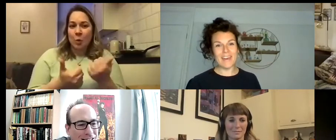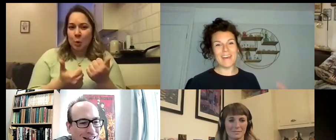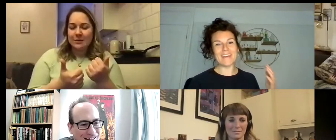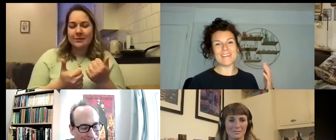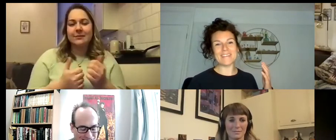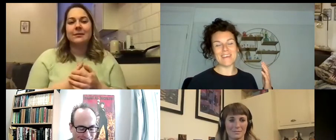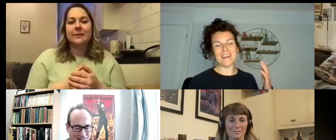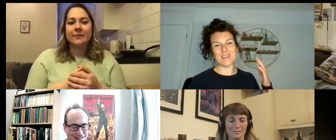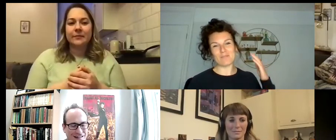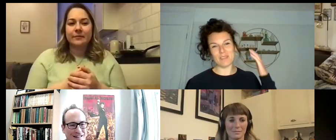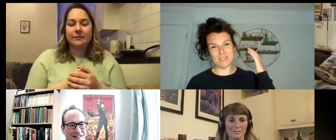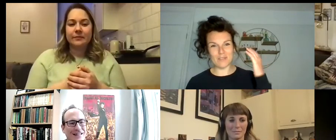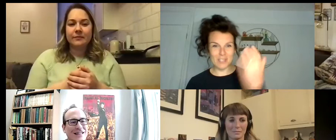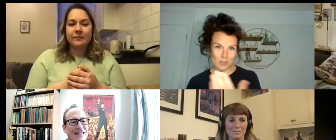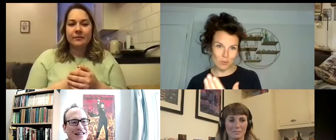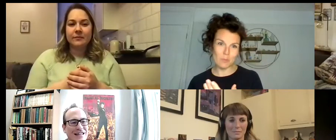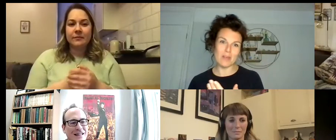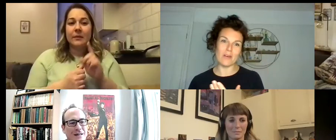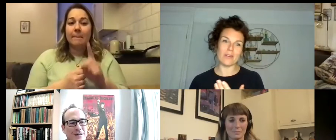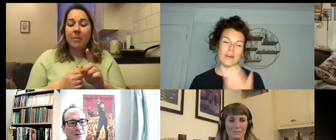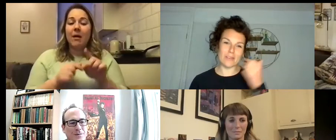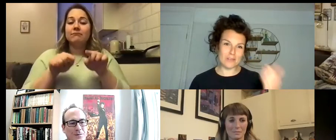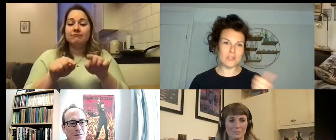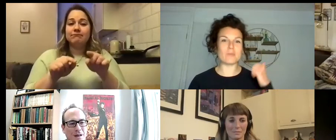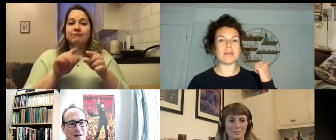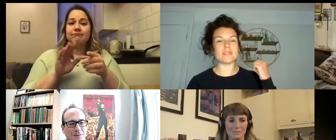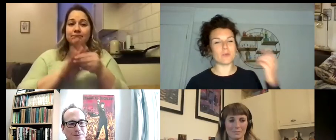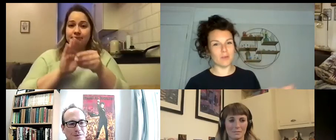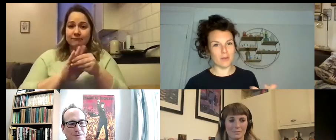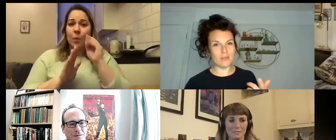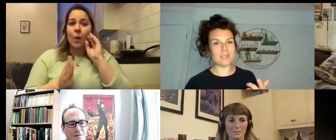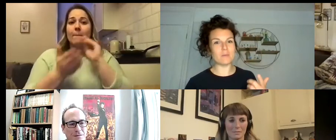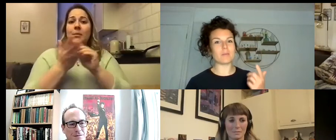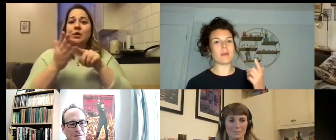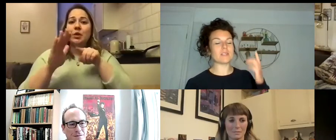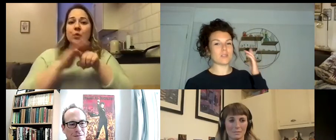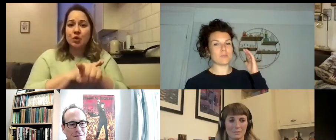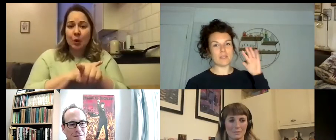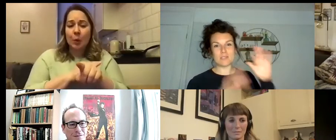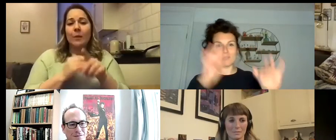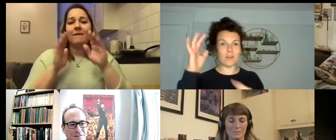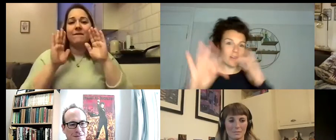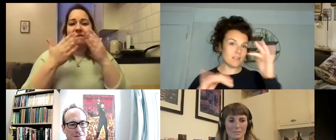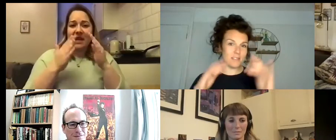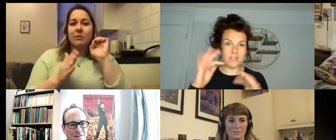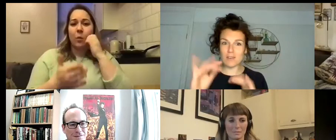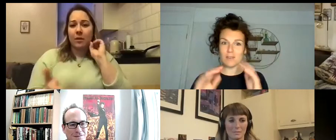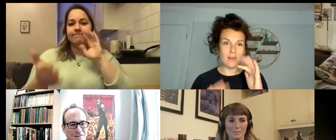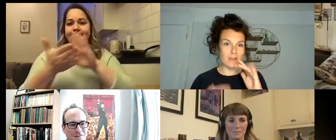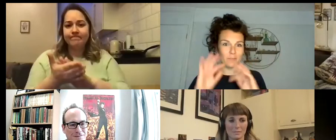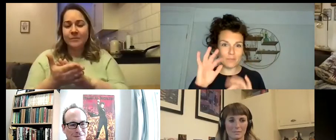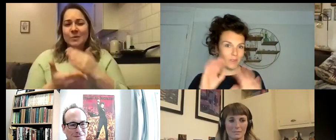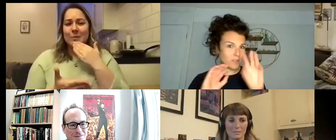say is this conversation will be on our YouTube page. It will be on our Facebook page. So please do